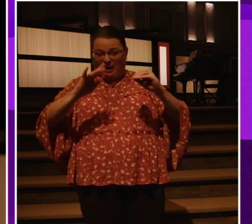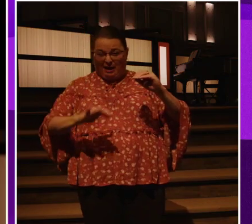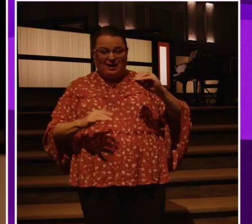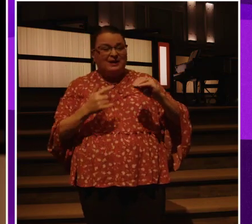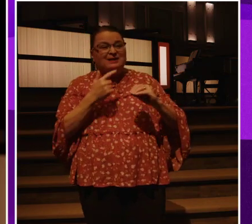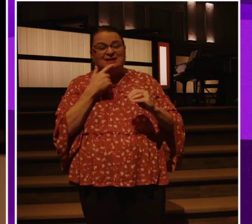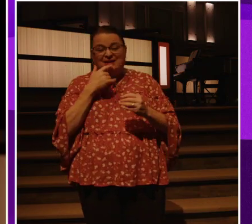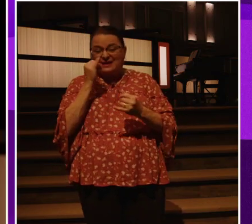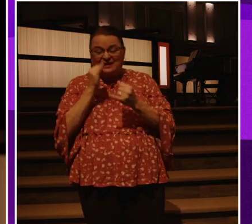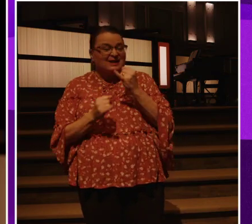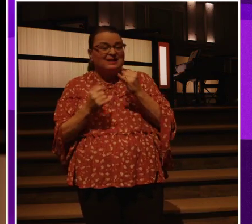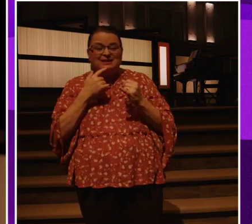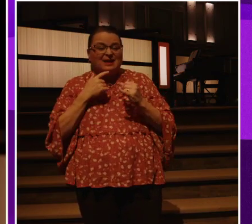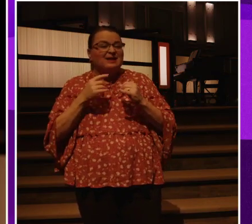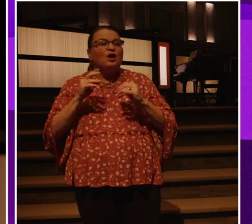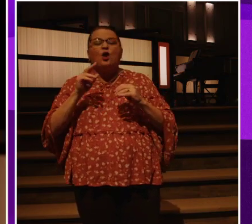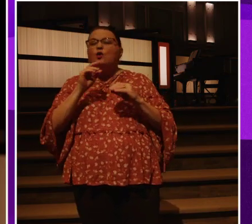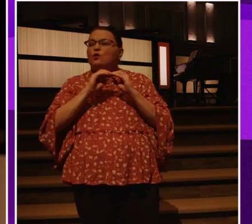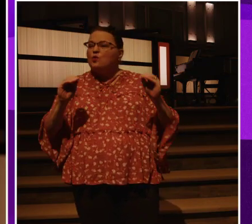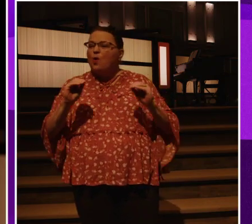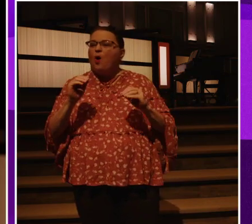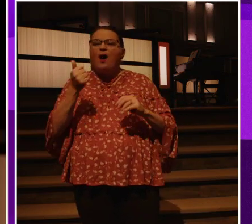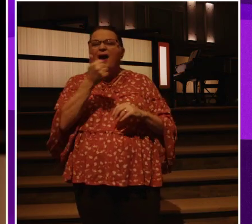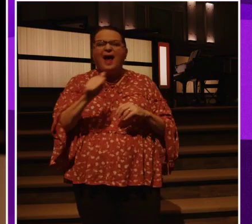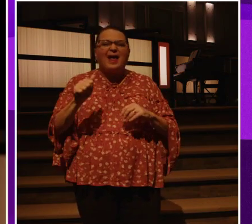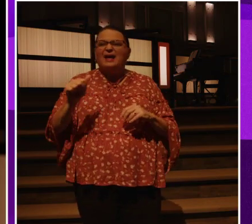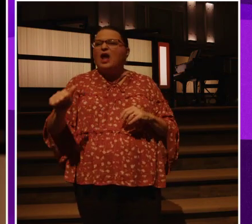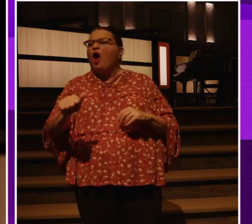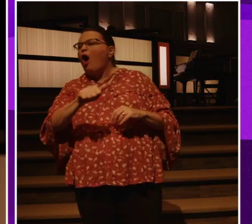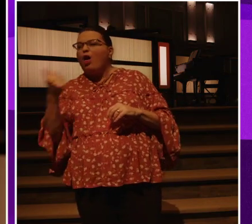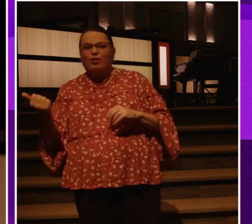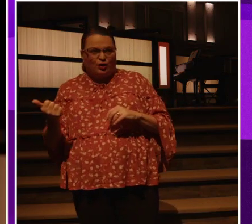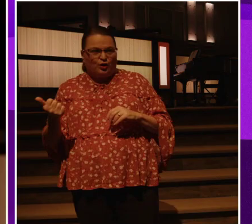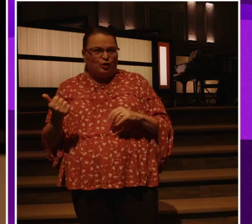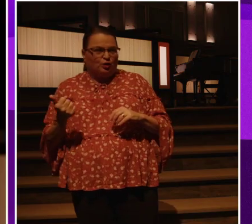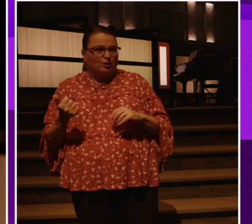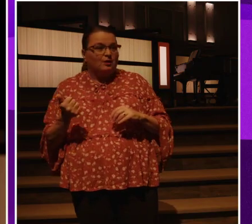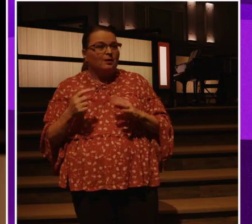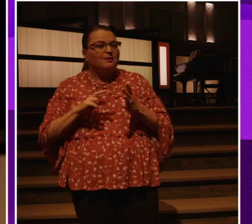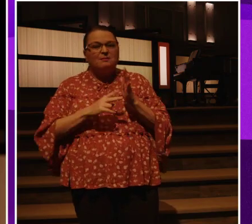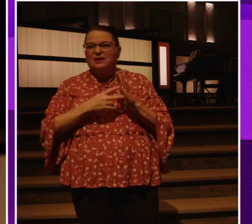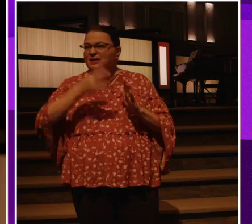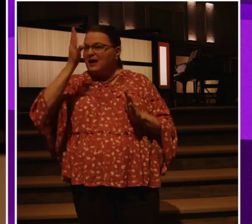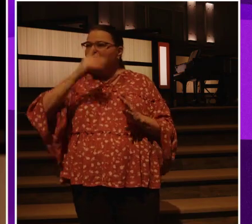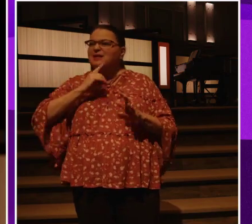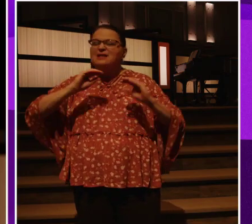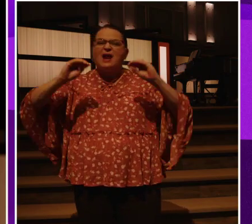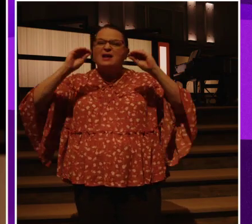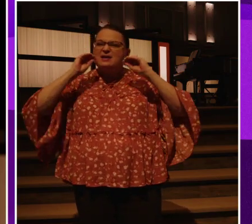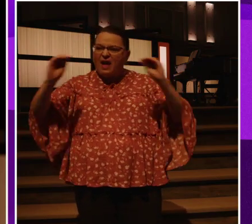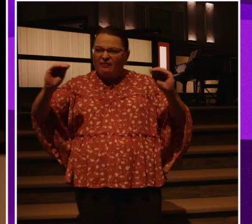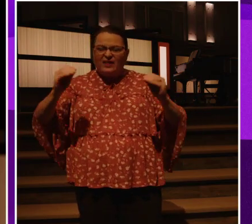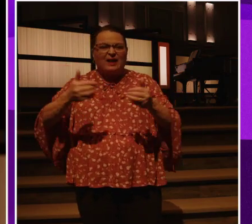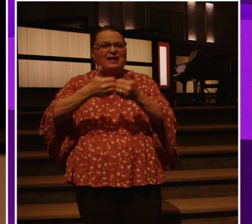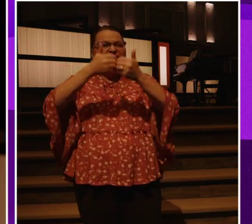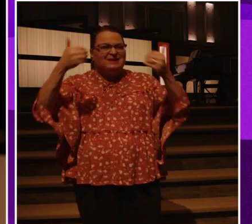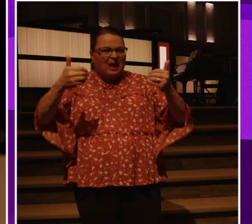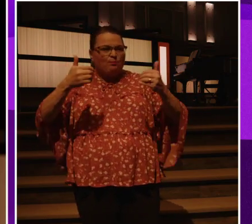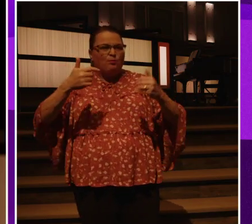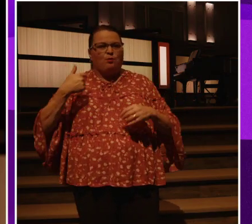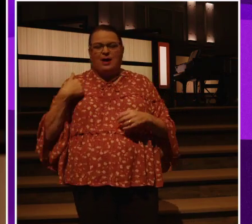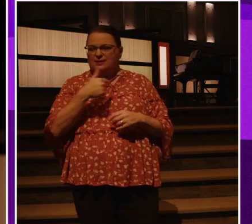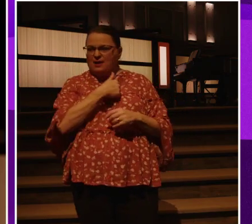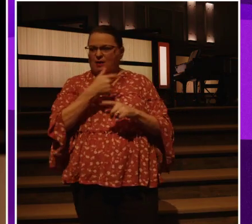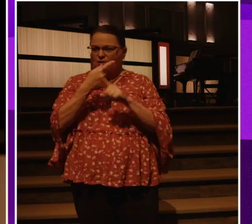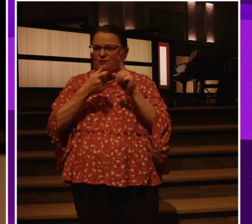by saying, nor any other. God says, nothing separates you from the love of